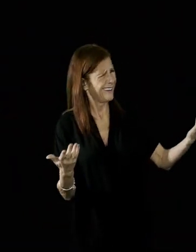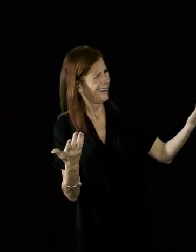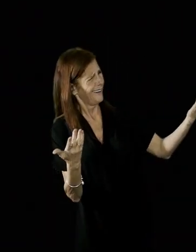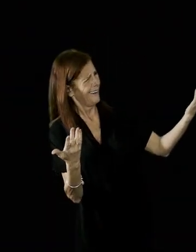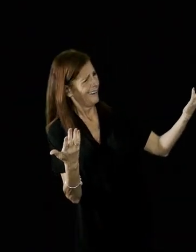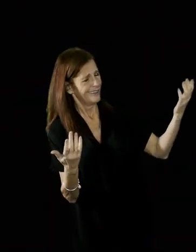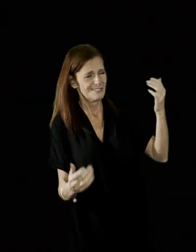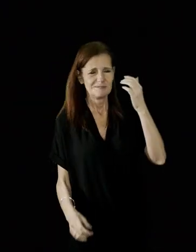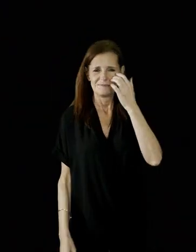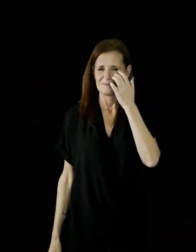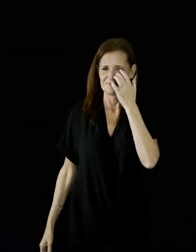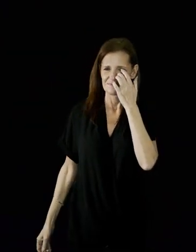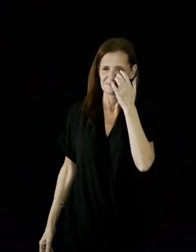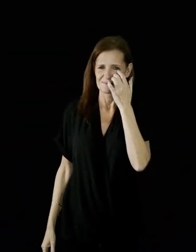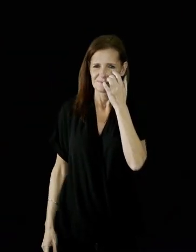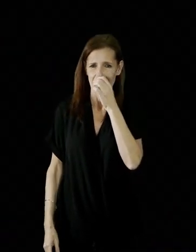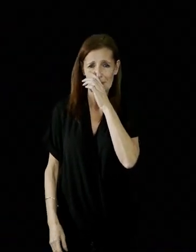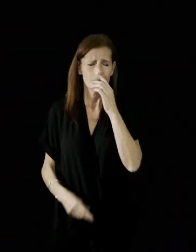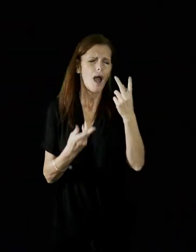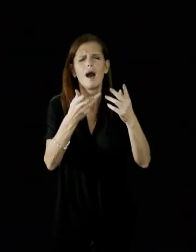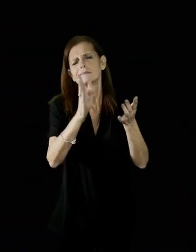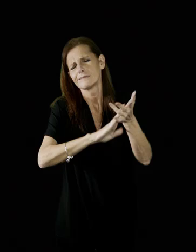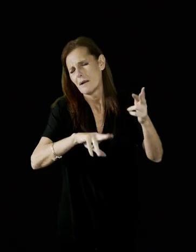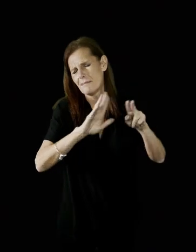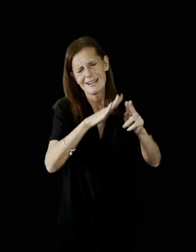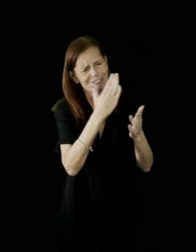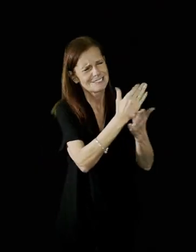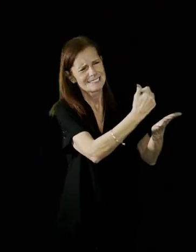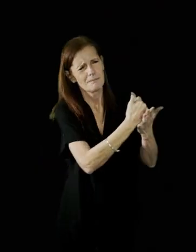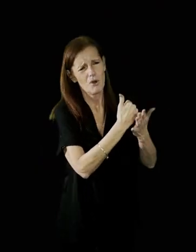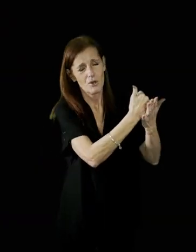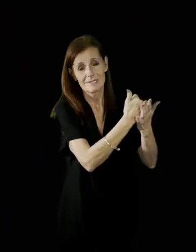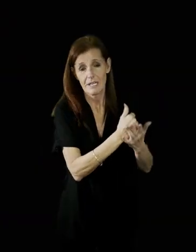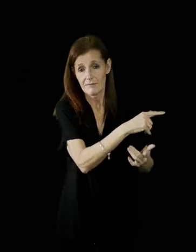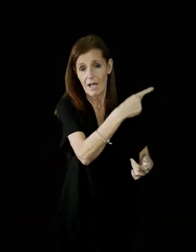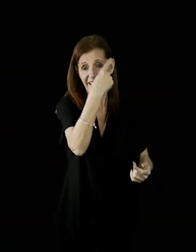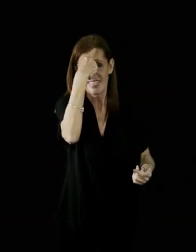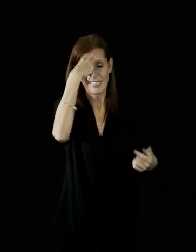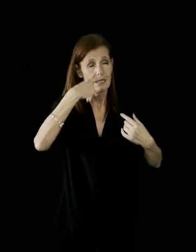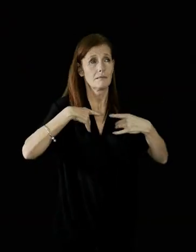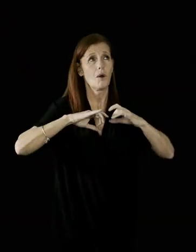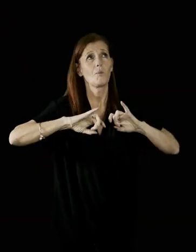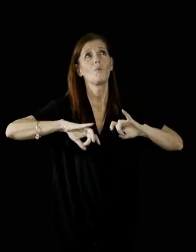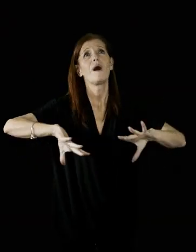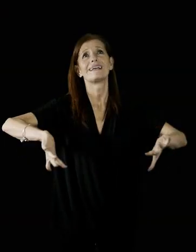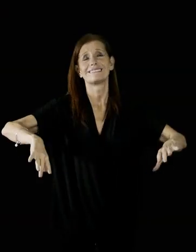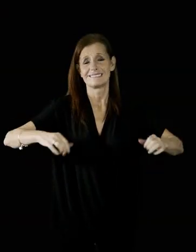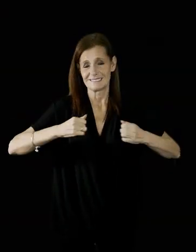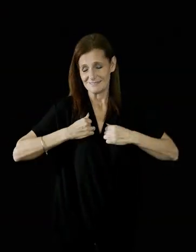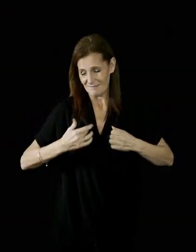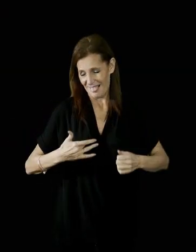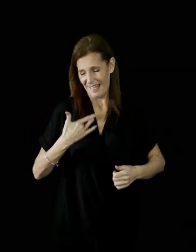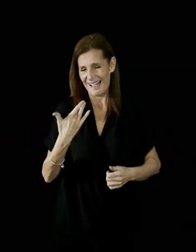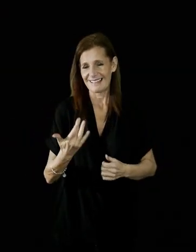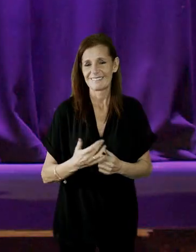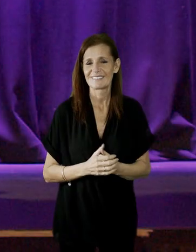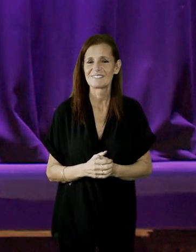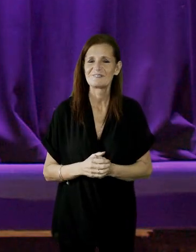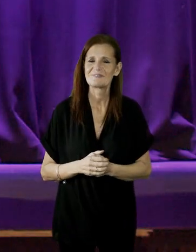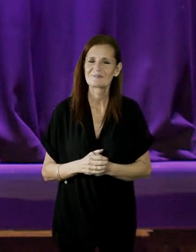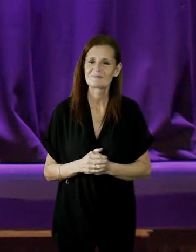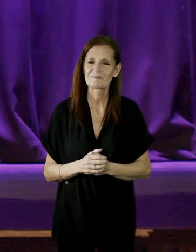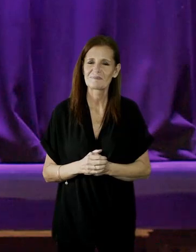Good. They're very supportive people, but they do think I have wasted a lot of my life. And that is